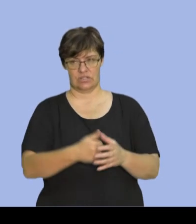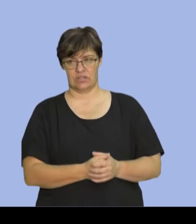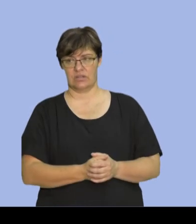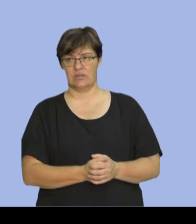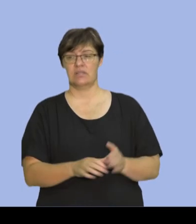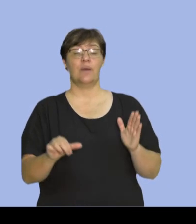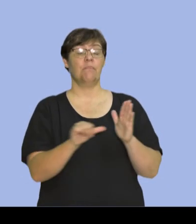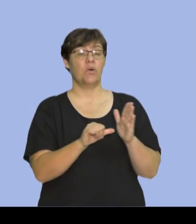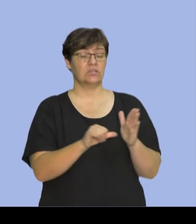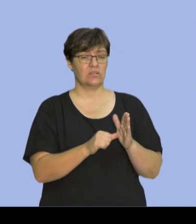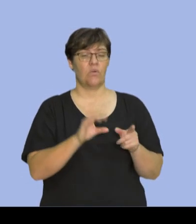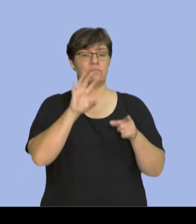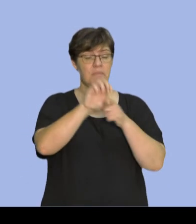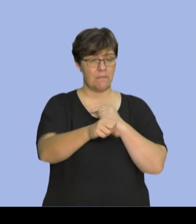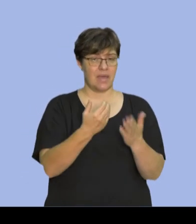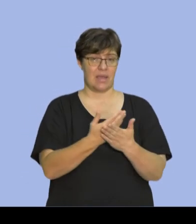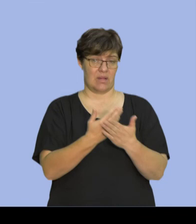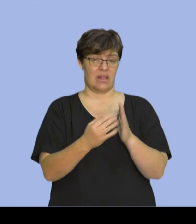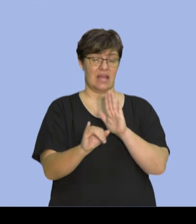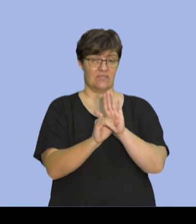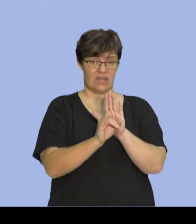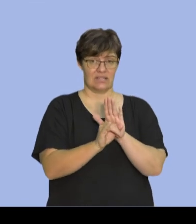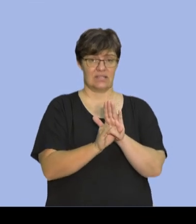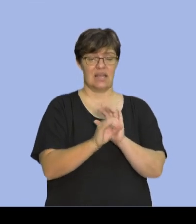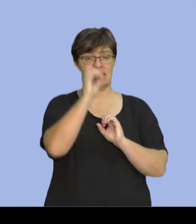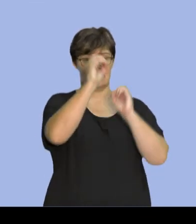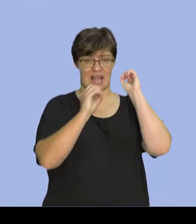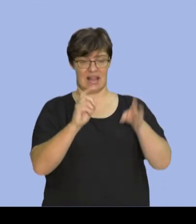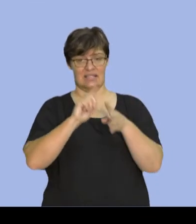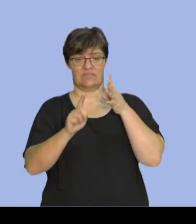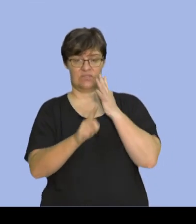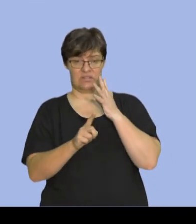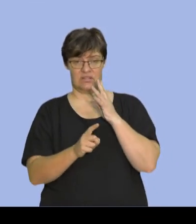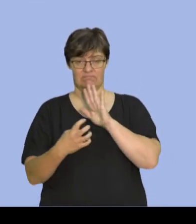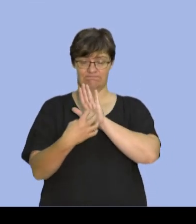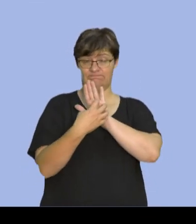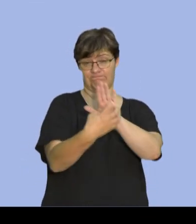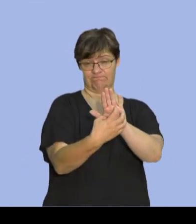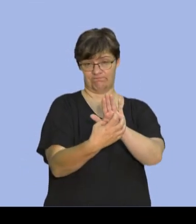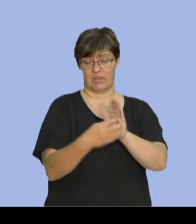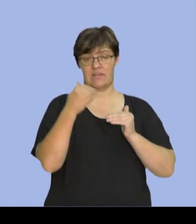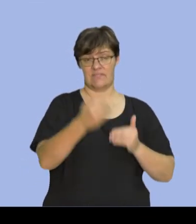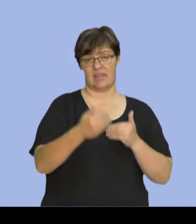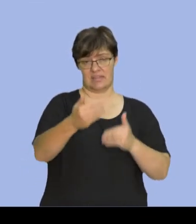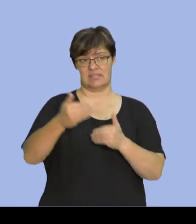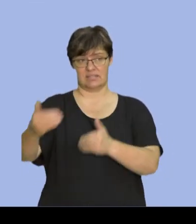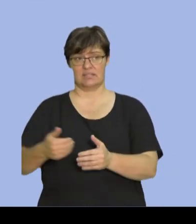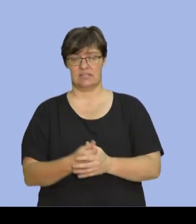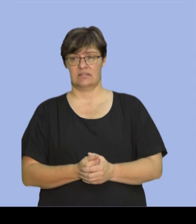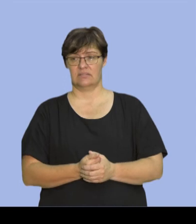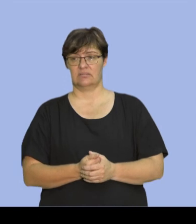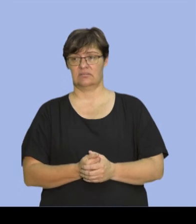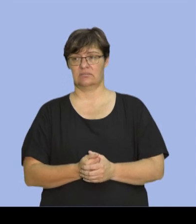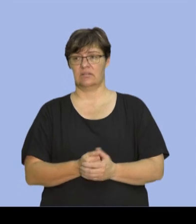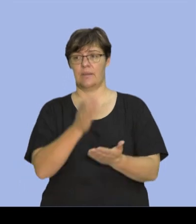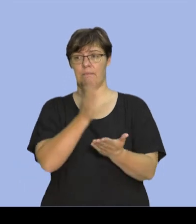it's important that we're able to identify the different cells in a composite diagram showing these various phases. Right in